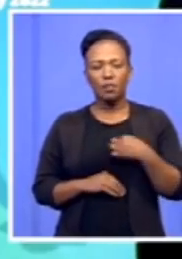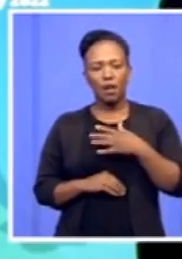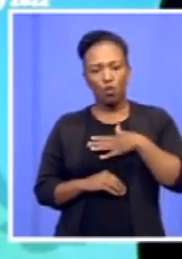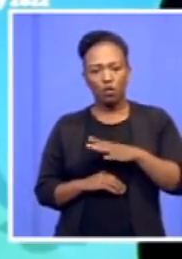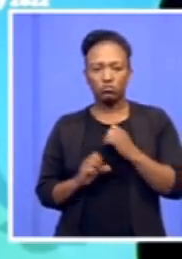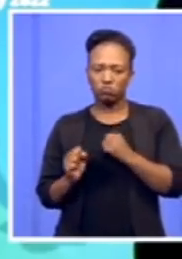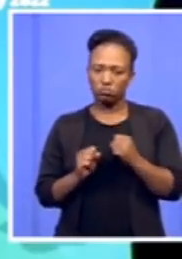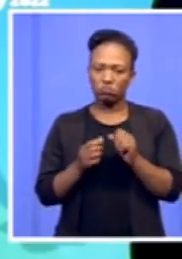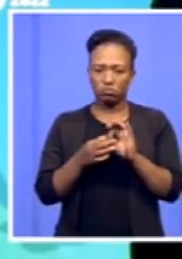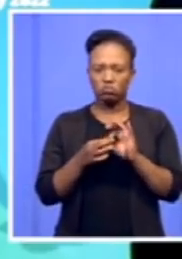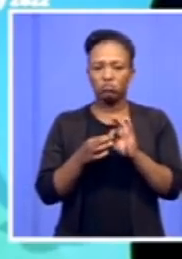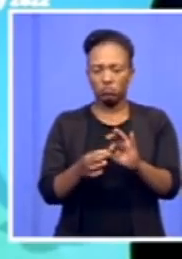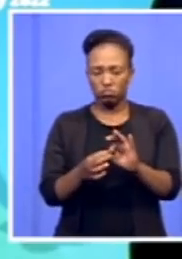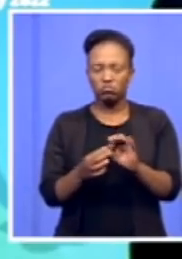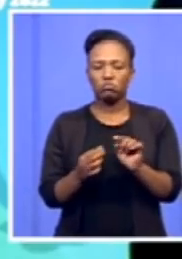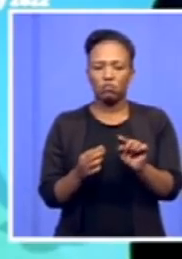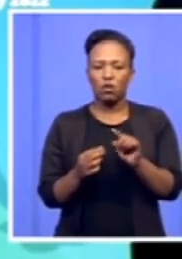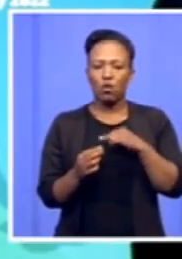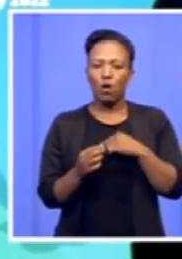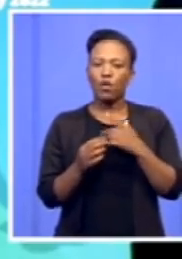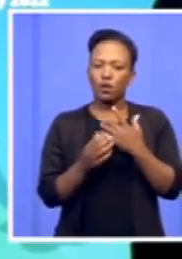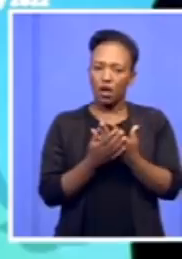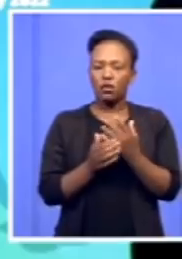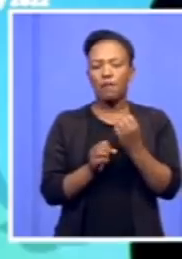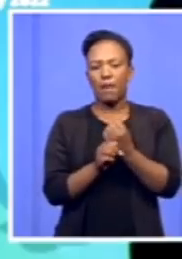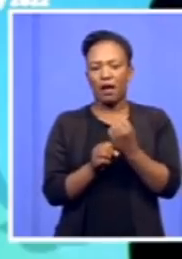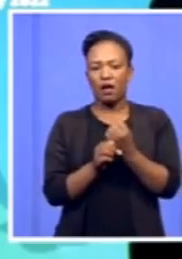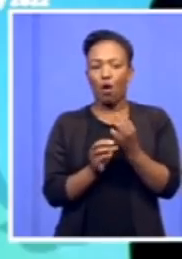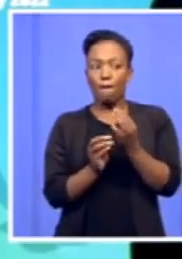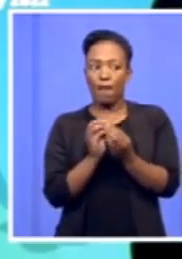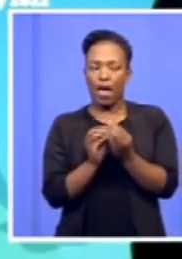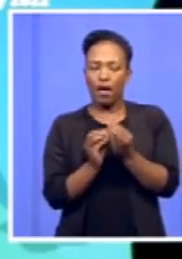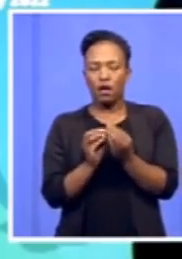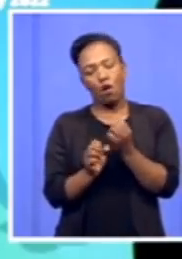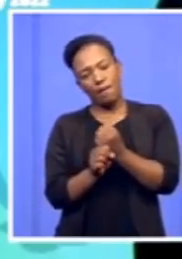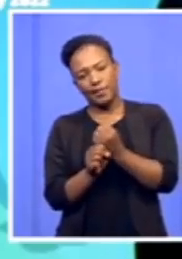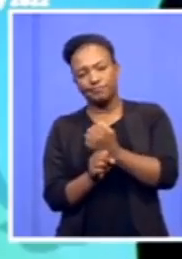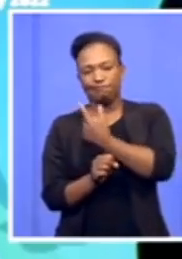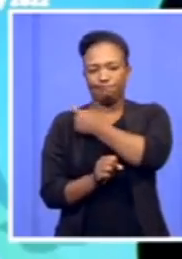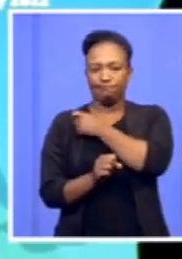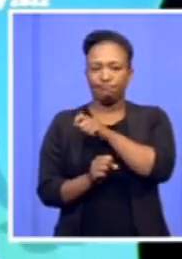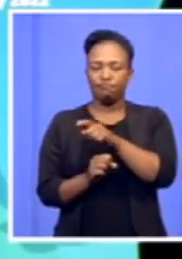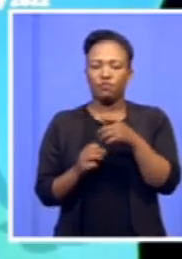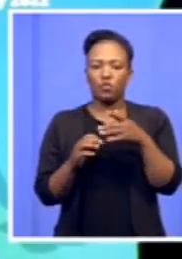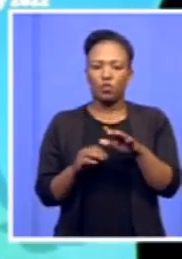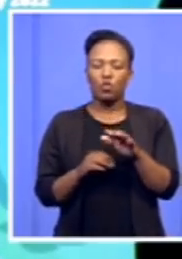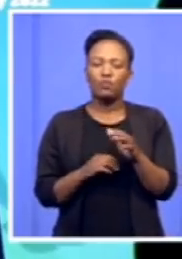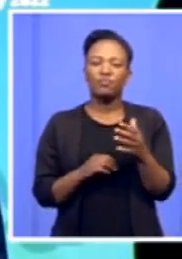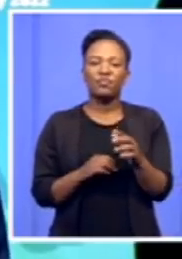producing vaccines. The Pasteur Institute in Dakar has an initiative